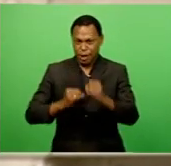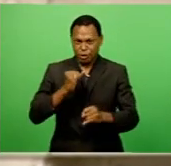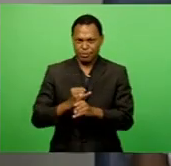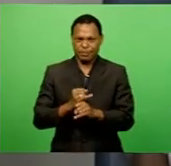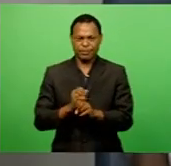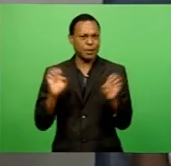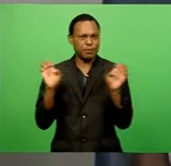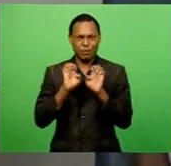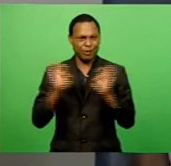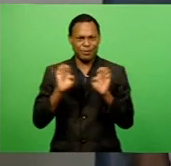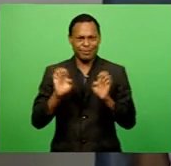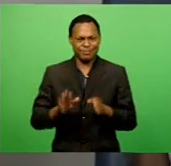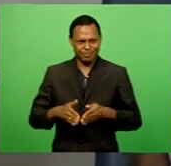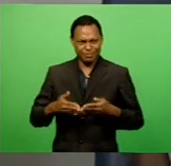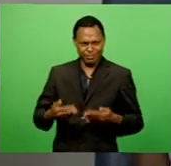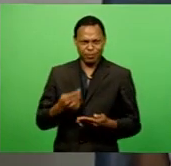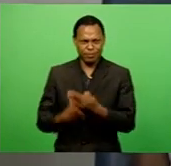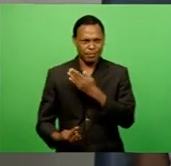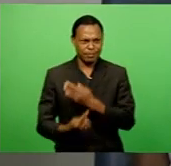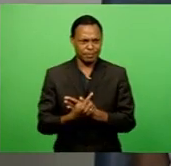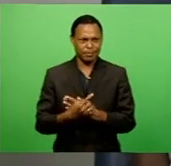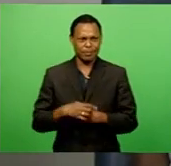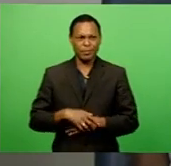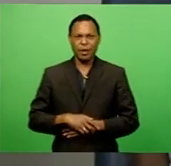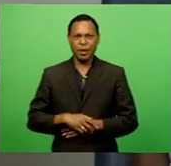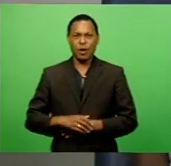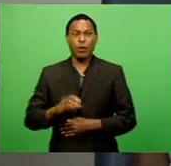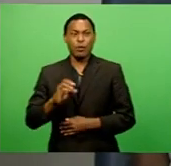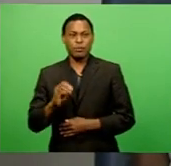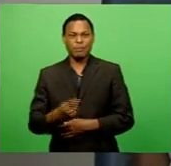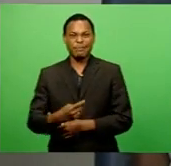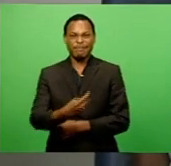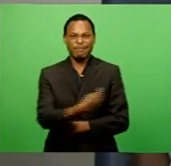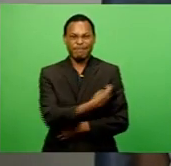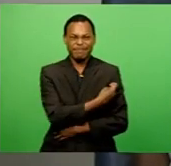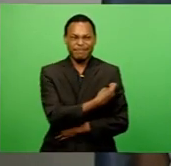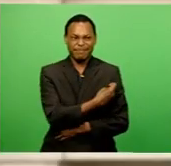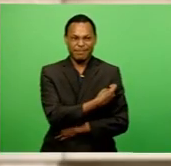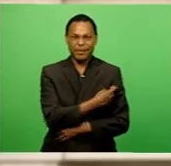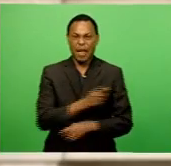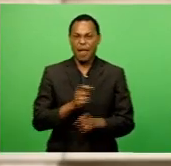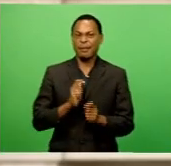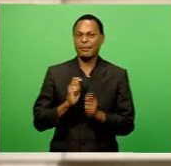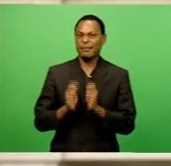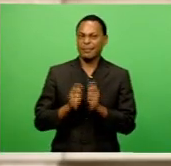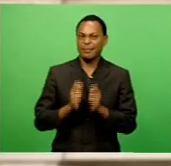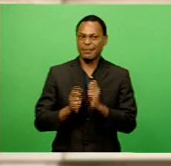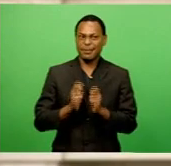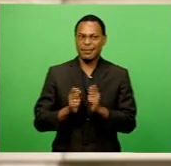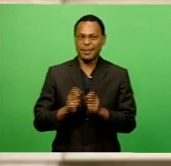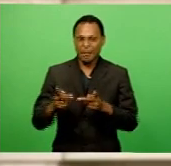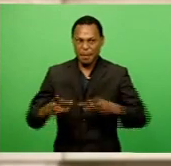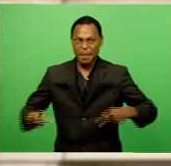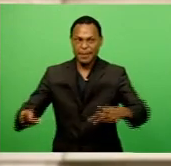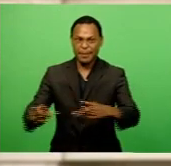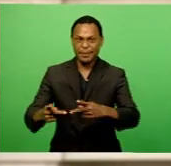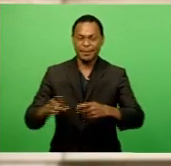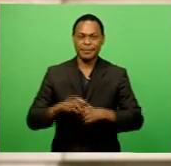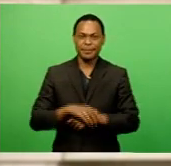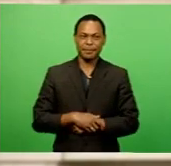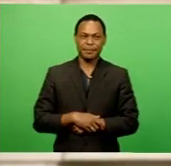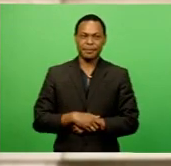like one. Ramping up the supply of syringes and rolling out hundreds of testing sites. While the vaccines provide so much